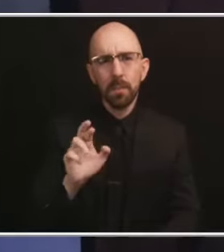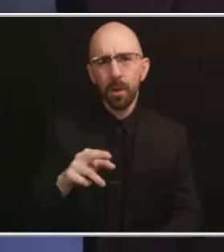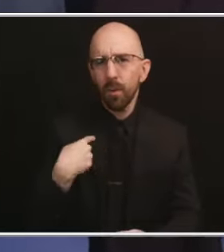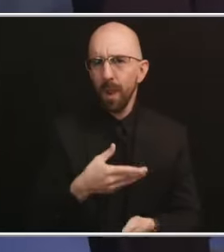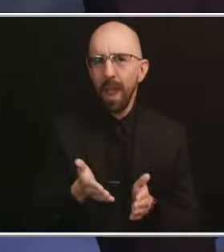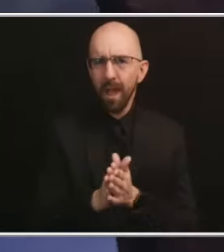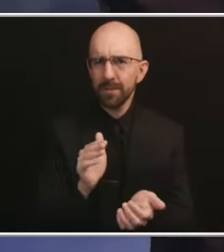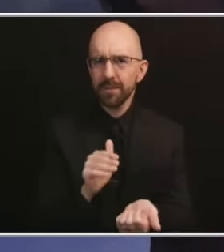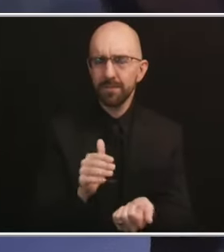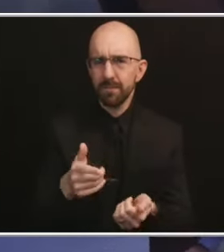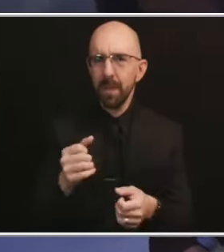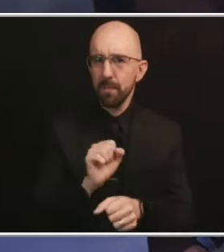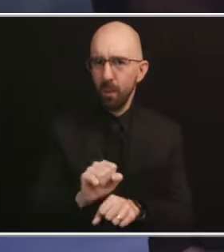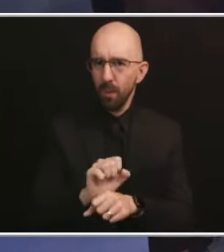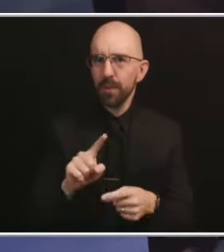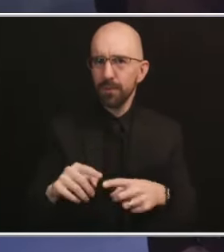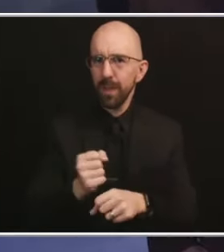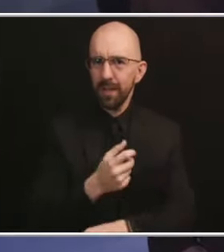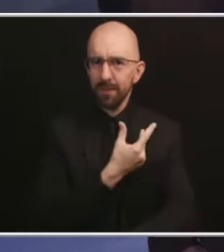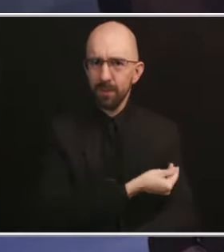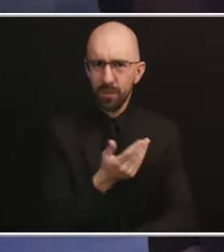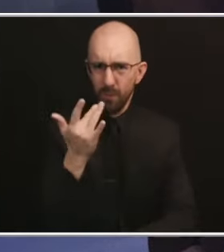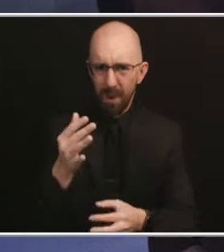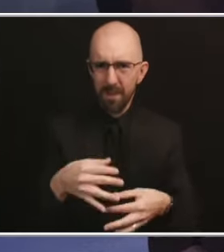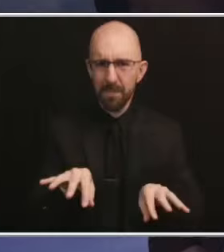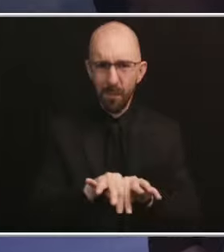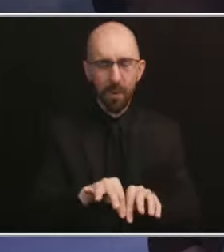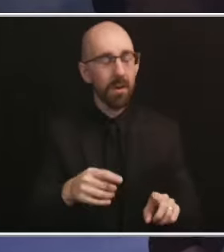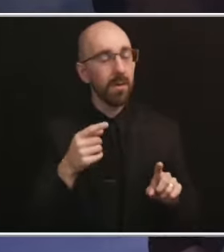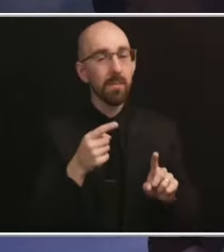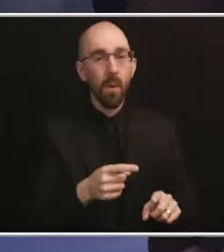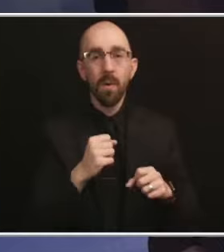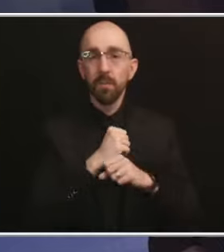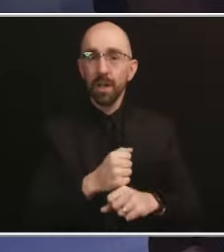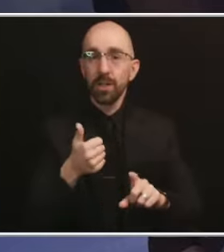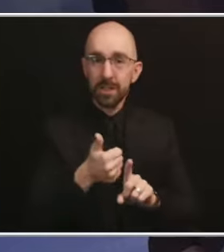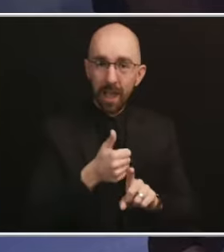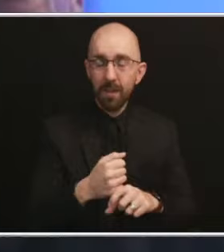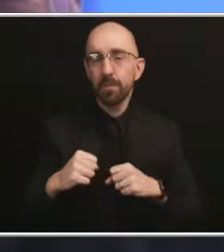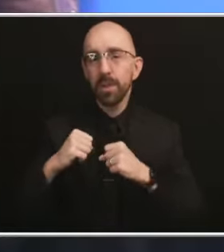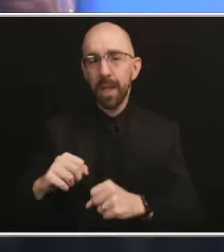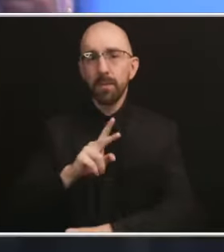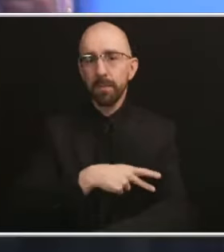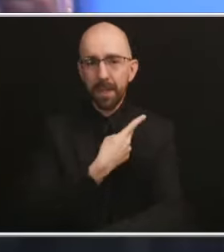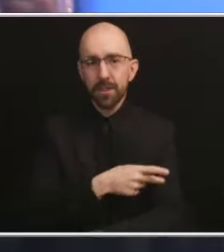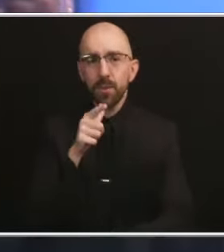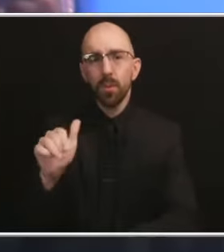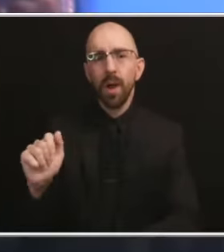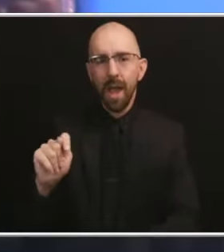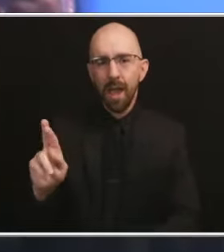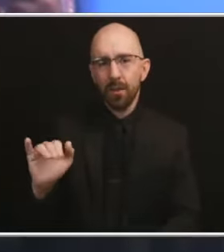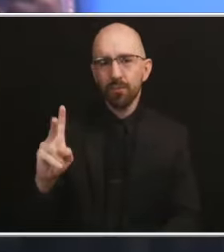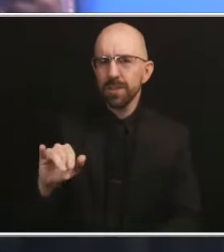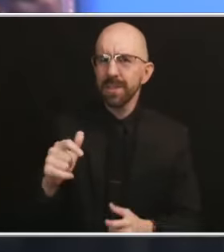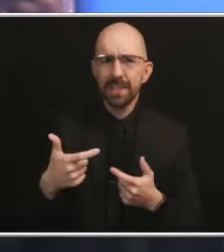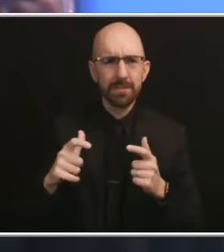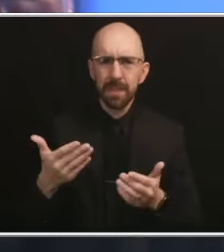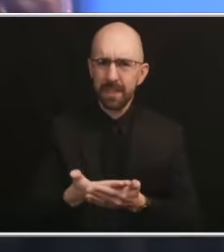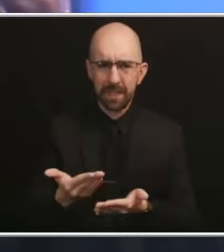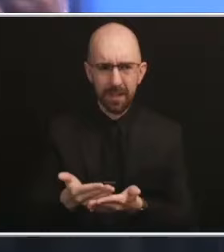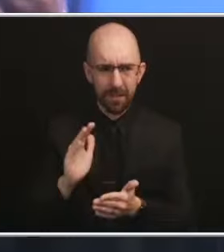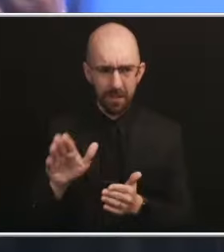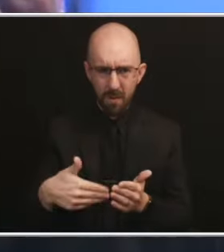that so important? Well, it's about protecting yourself, but it's also about protecting your patients and those that are vulnerable. I mean, I think that's the biggest thing. We all have folks